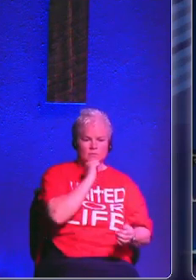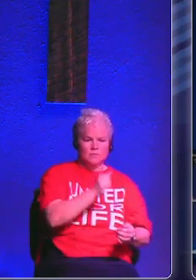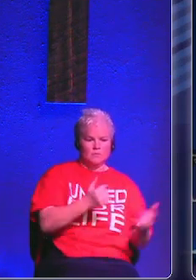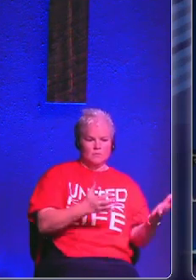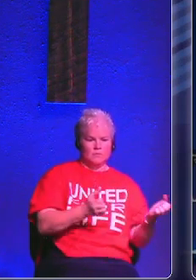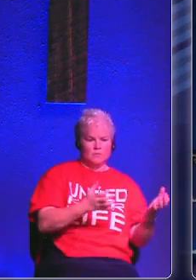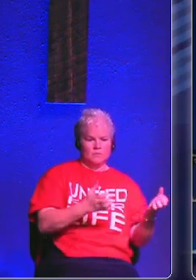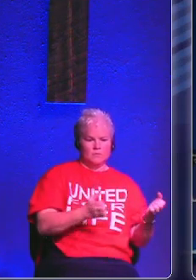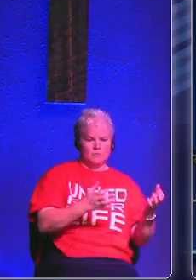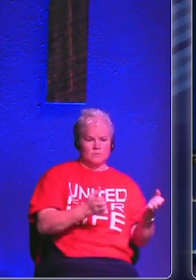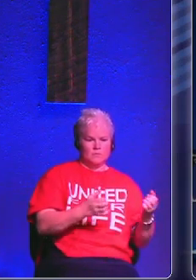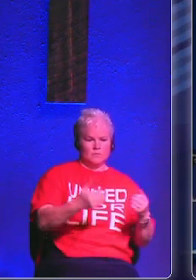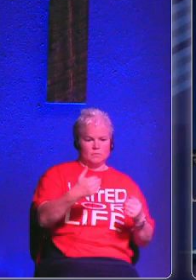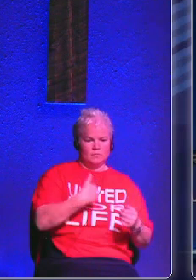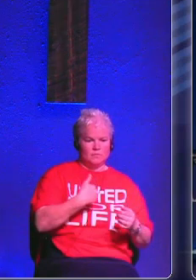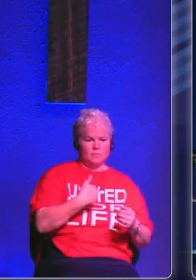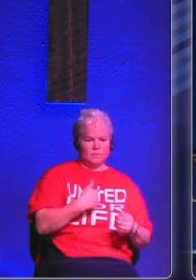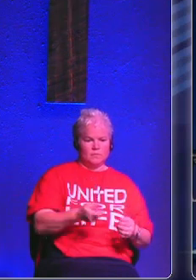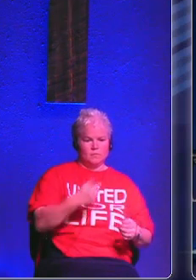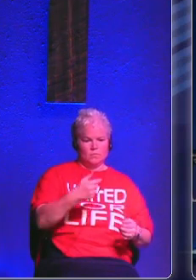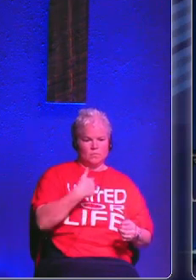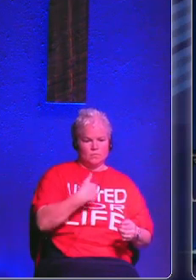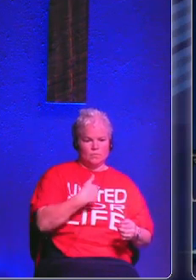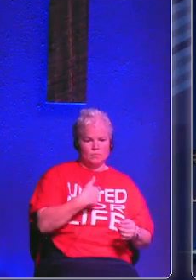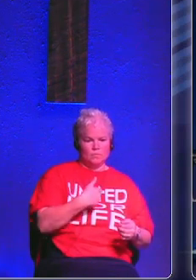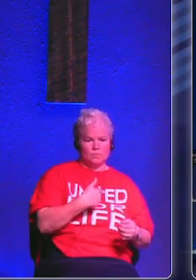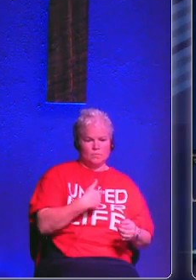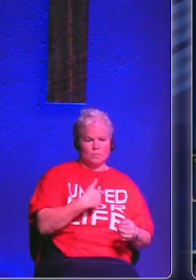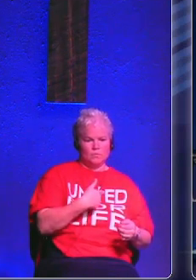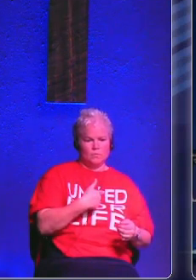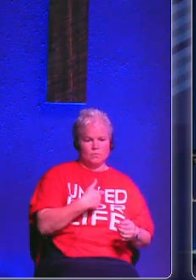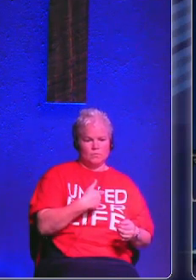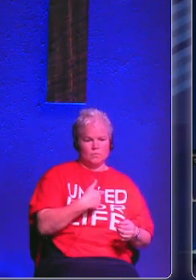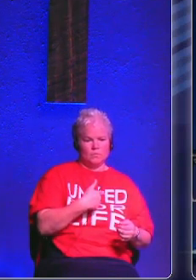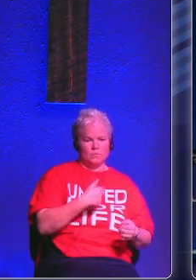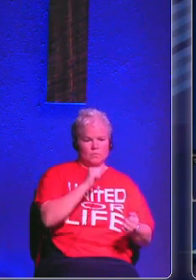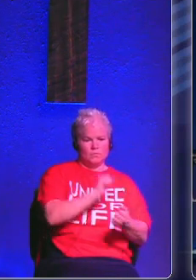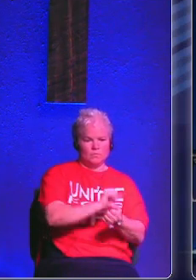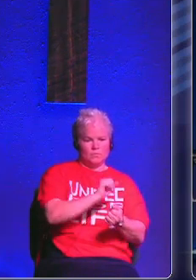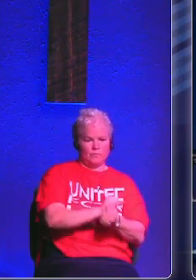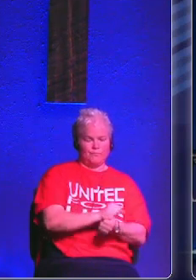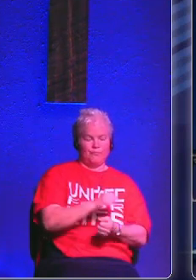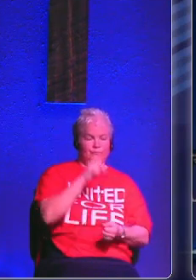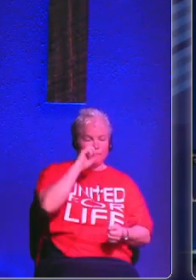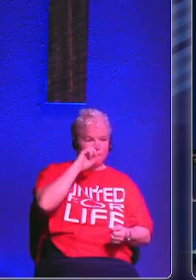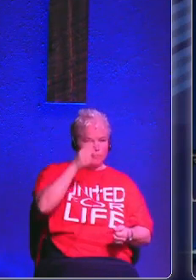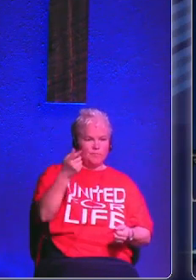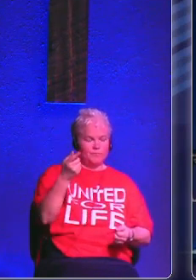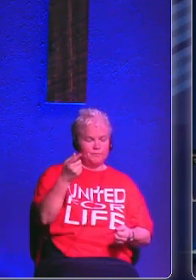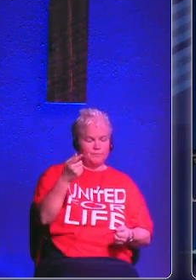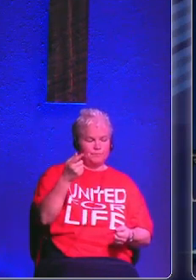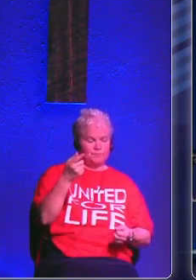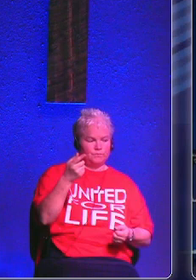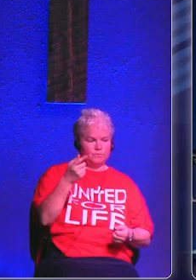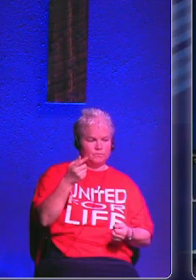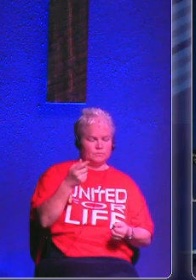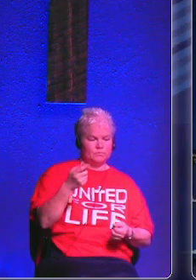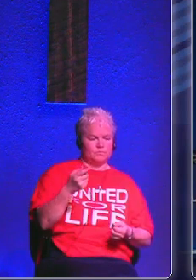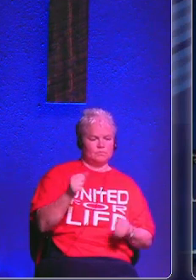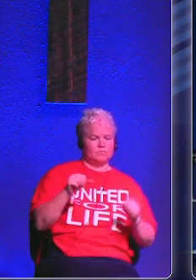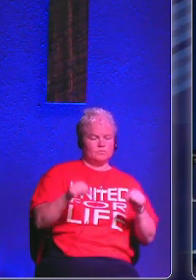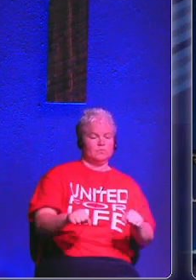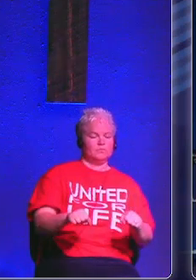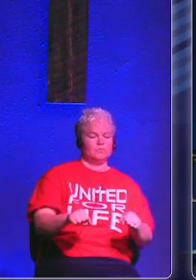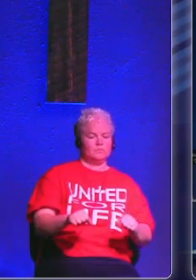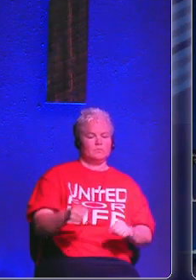be about me. I don't talk about myself, my accolades, my accomplishments. That would be boring in comparison to being